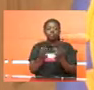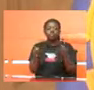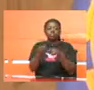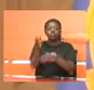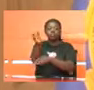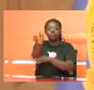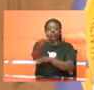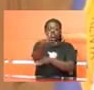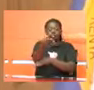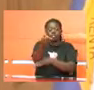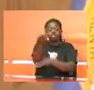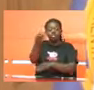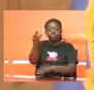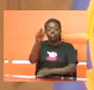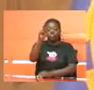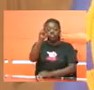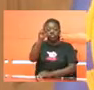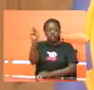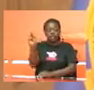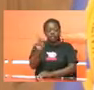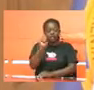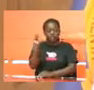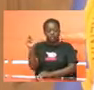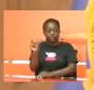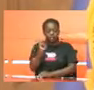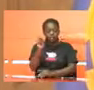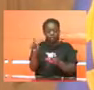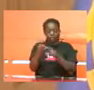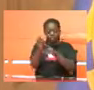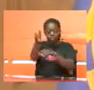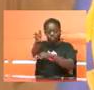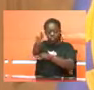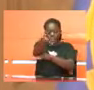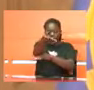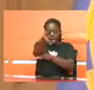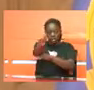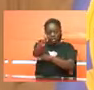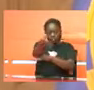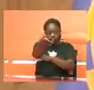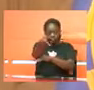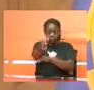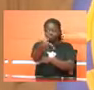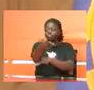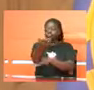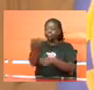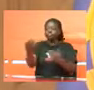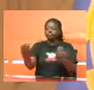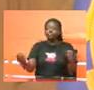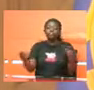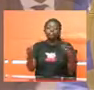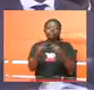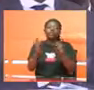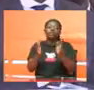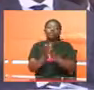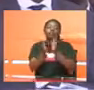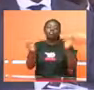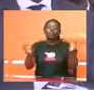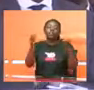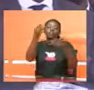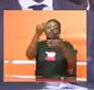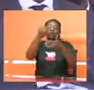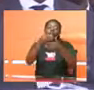flag of the Republic of Kenya shall be flown at half mast at all public